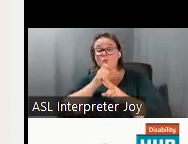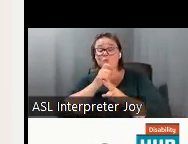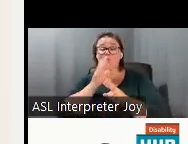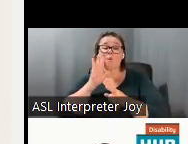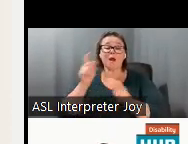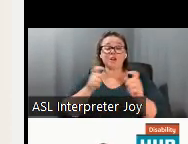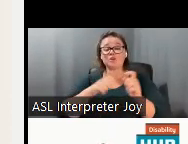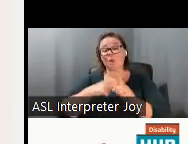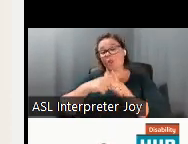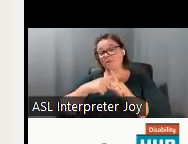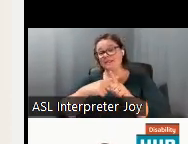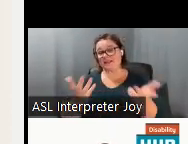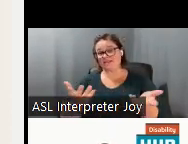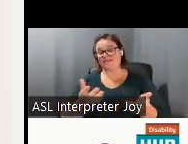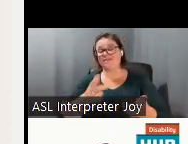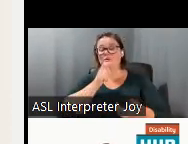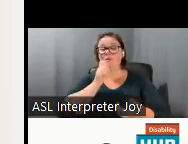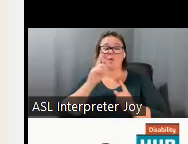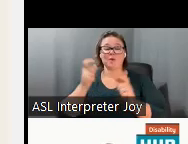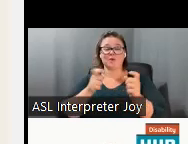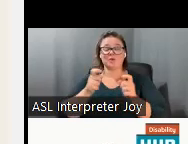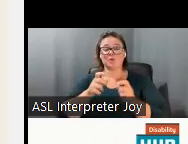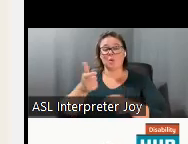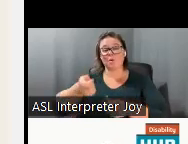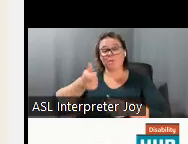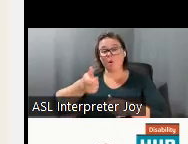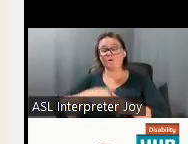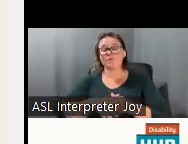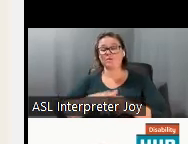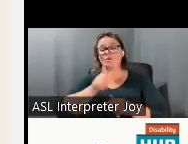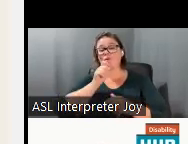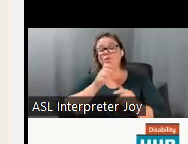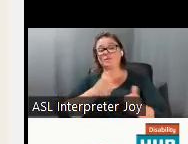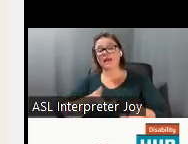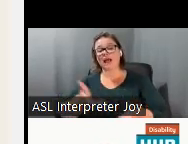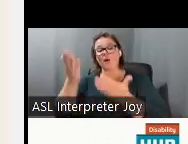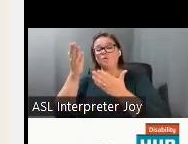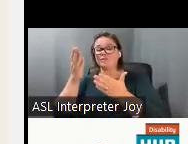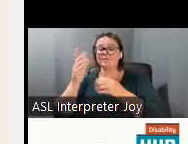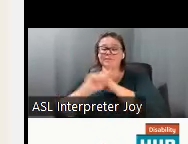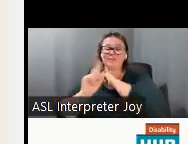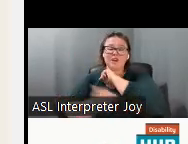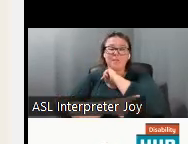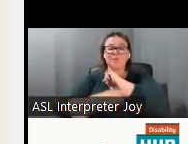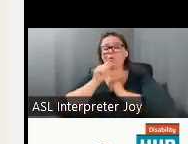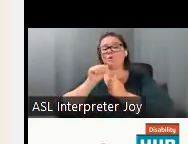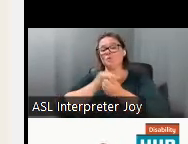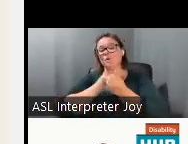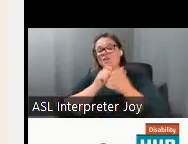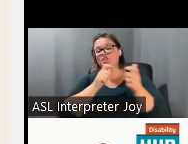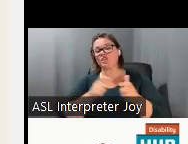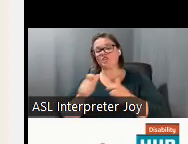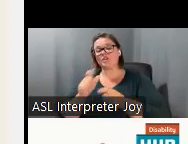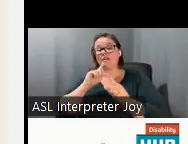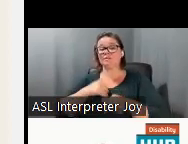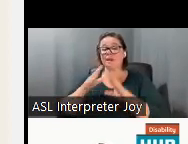the thermostat? Who's going to control the remote? Who's taking out the garbage? Who's doing the dishes? The answer in my house is